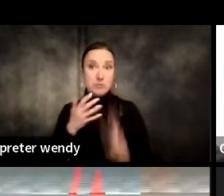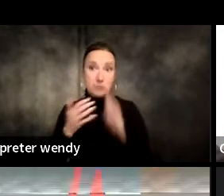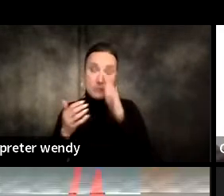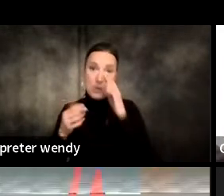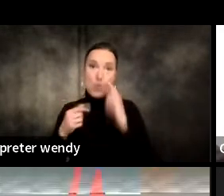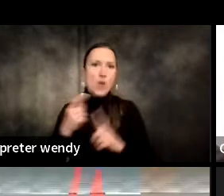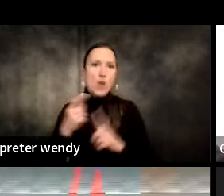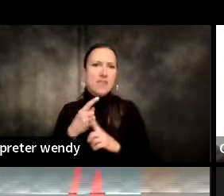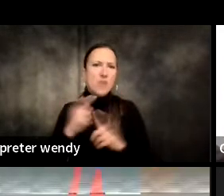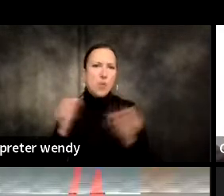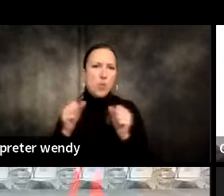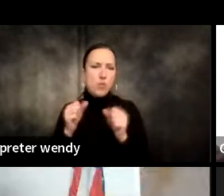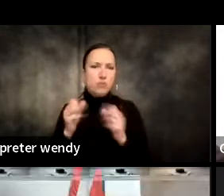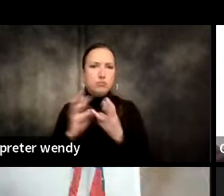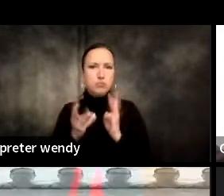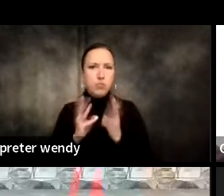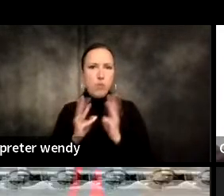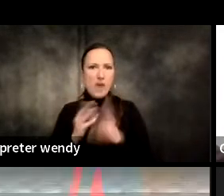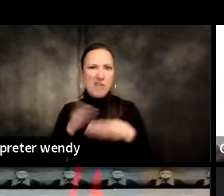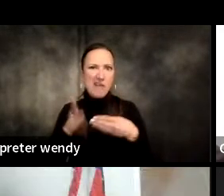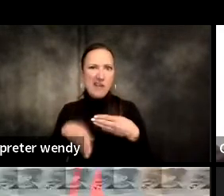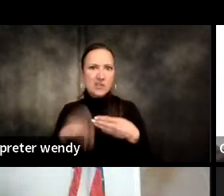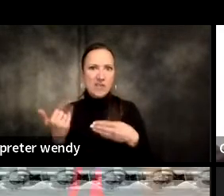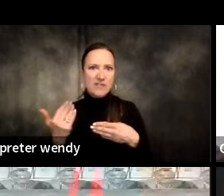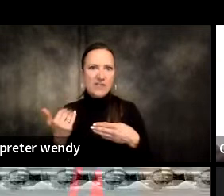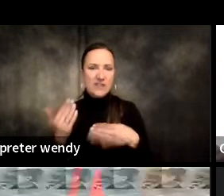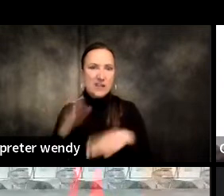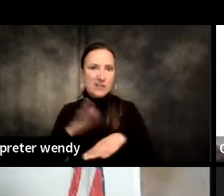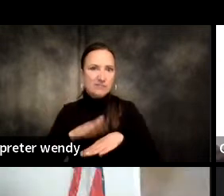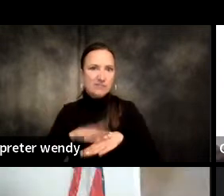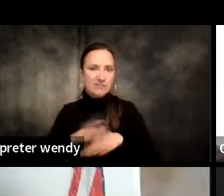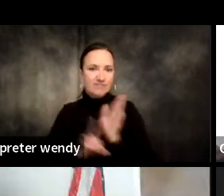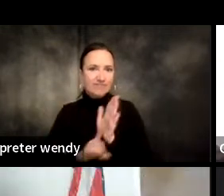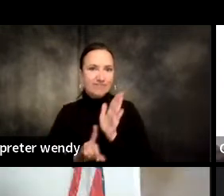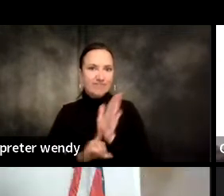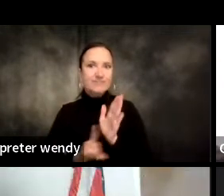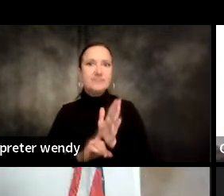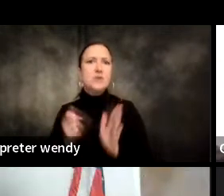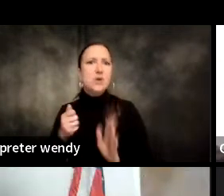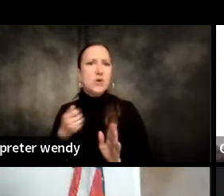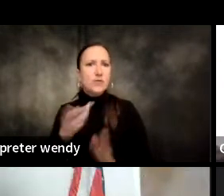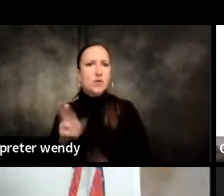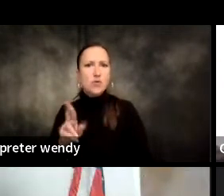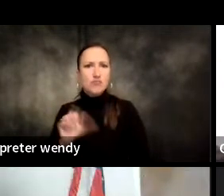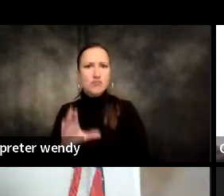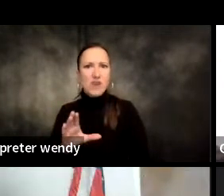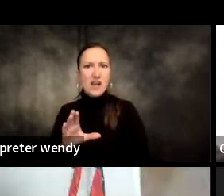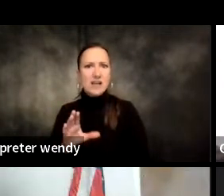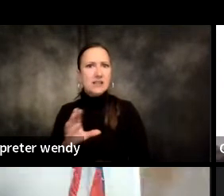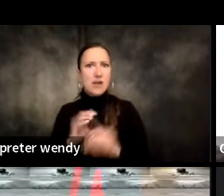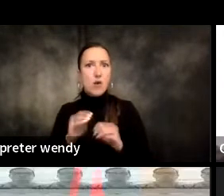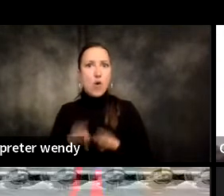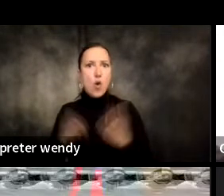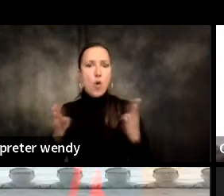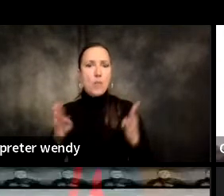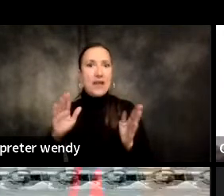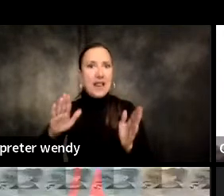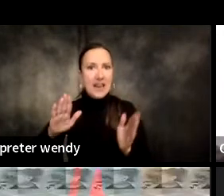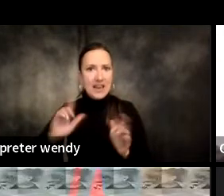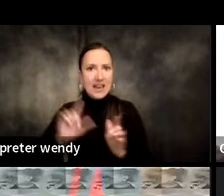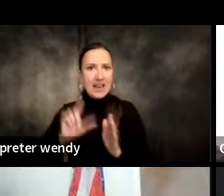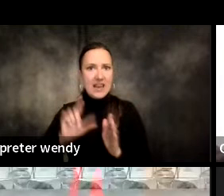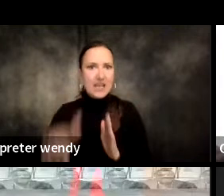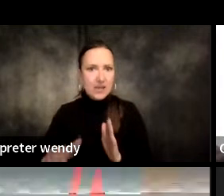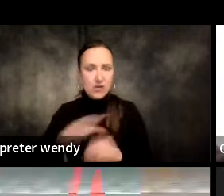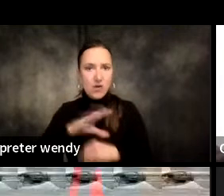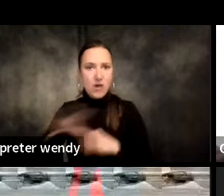alert operations end on the 15th. Several dozen sites actually expanded the hours today, on top of an additional